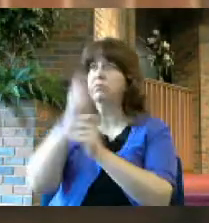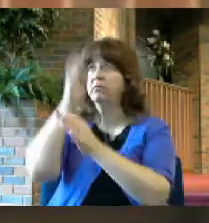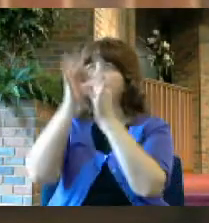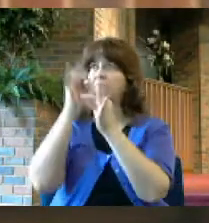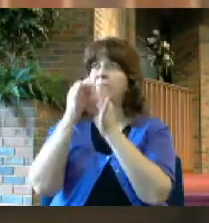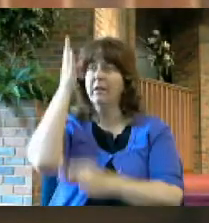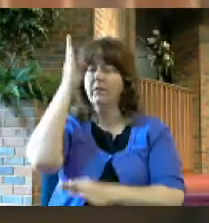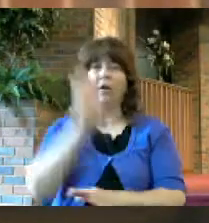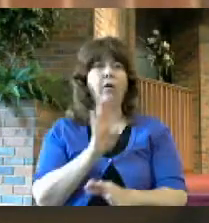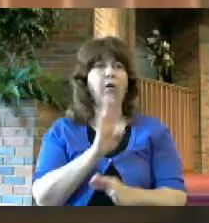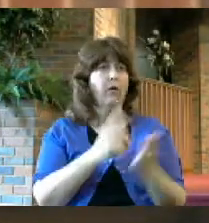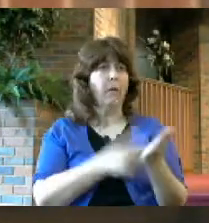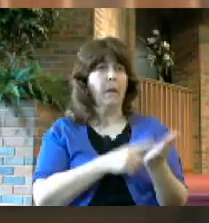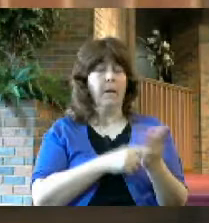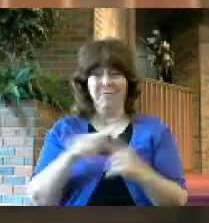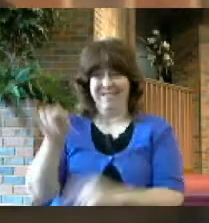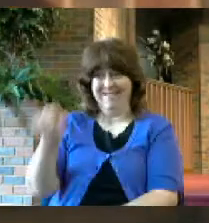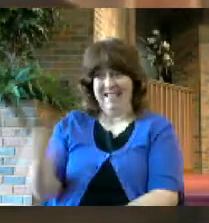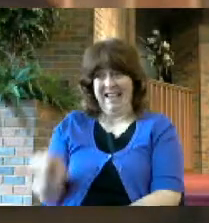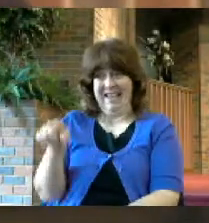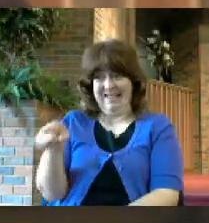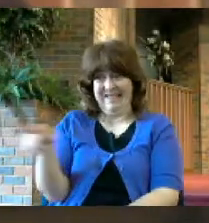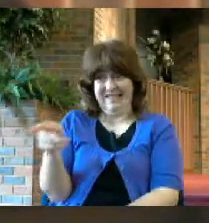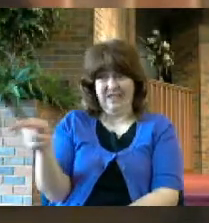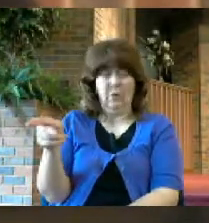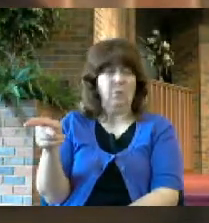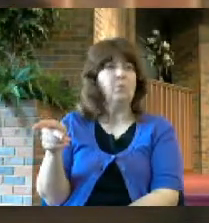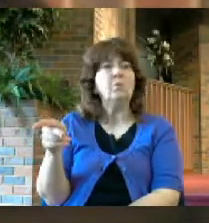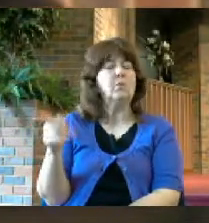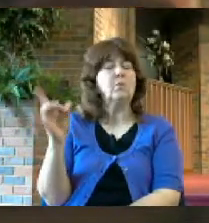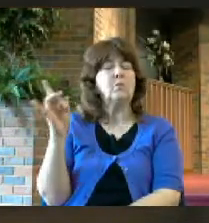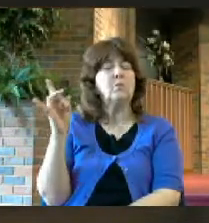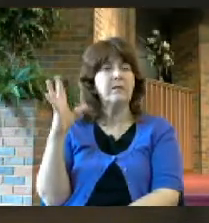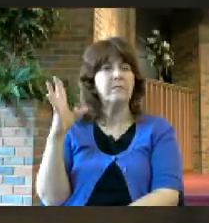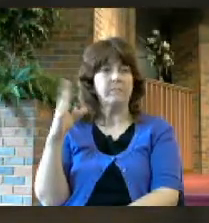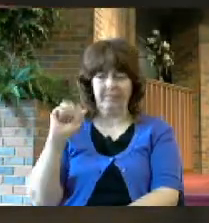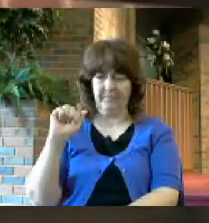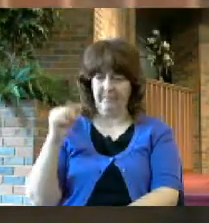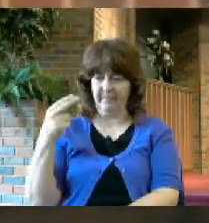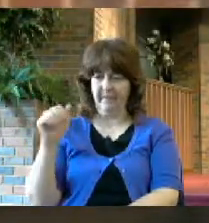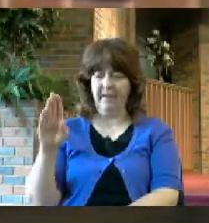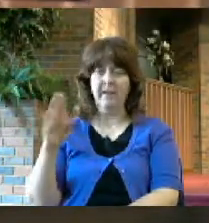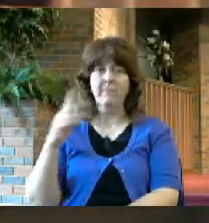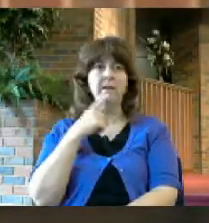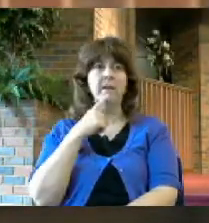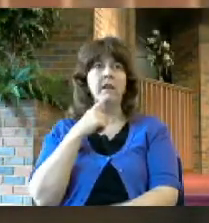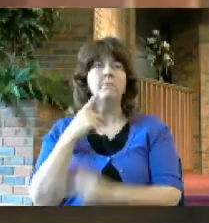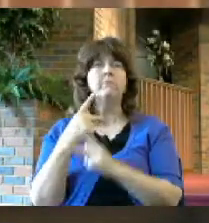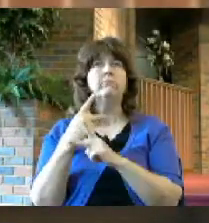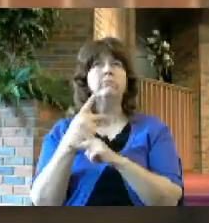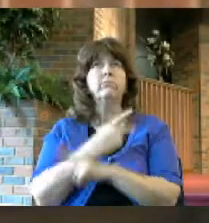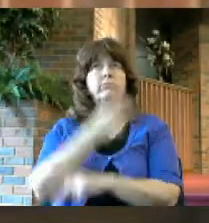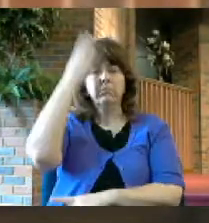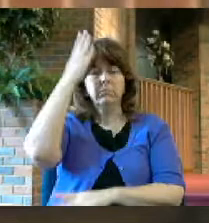of Israel. Said concerning him that no one provoked God to anger greater than this man.